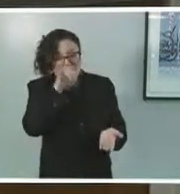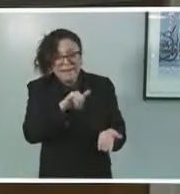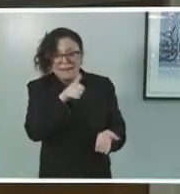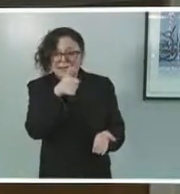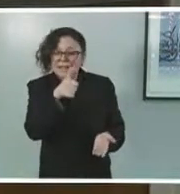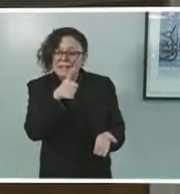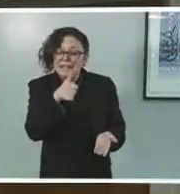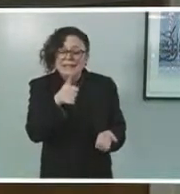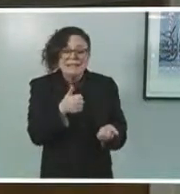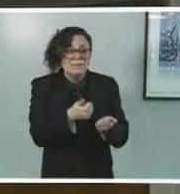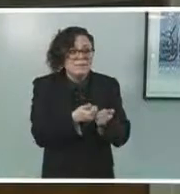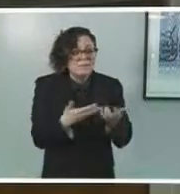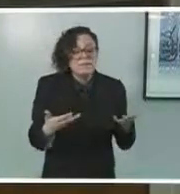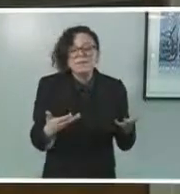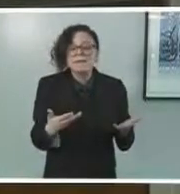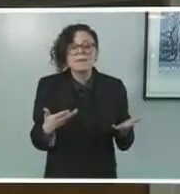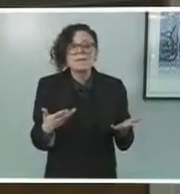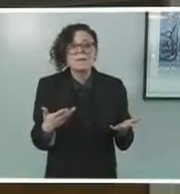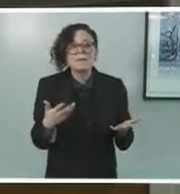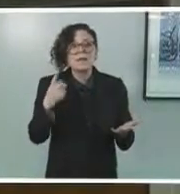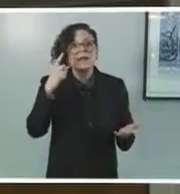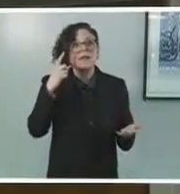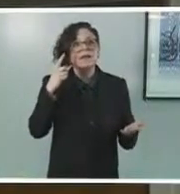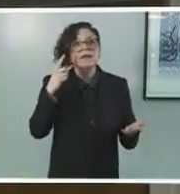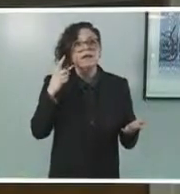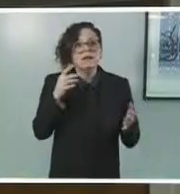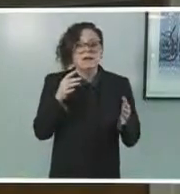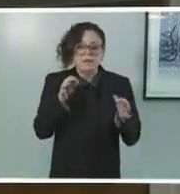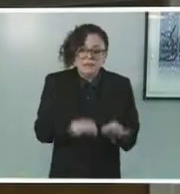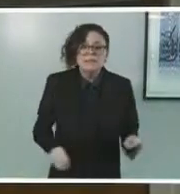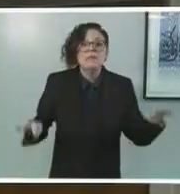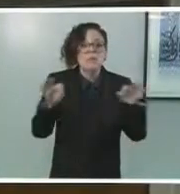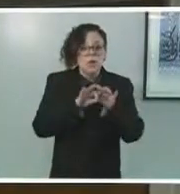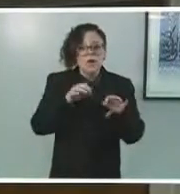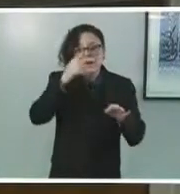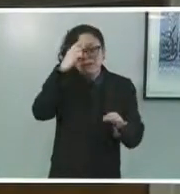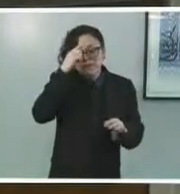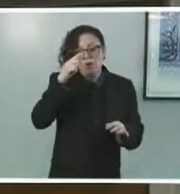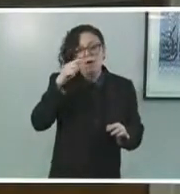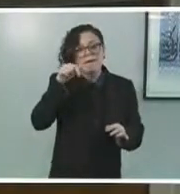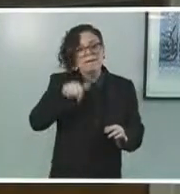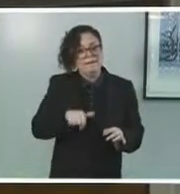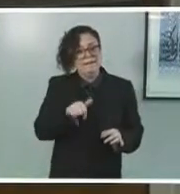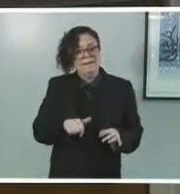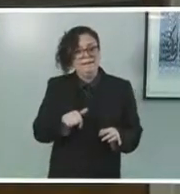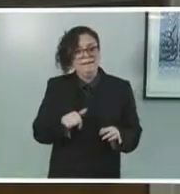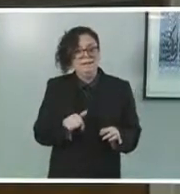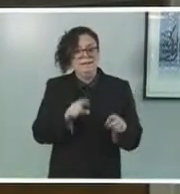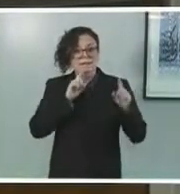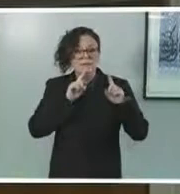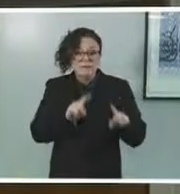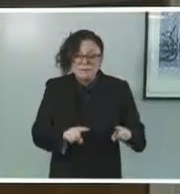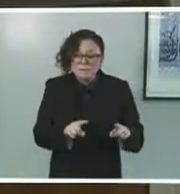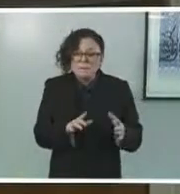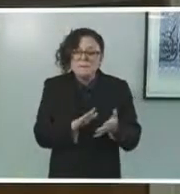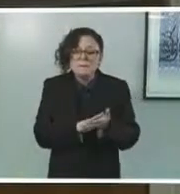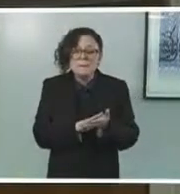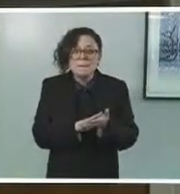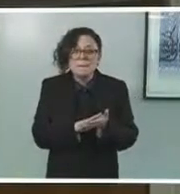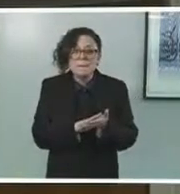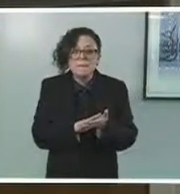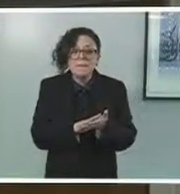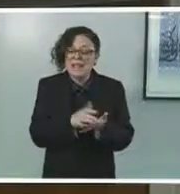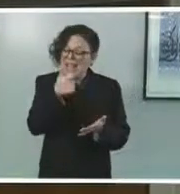that we in this call session respond to, it's incumbent for any